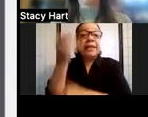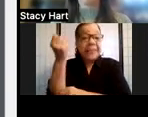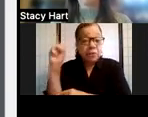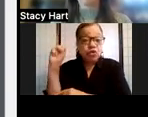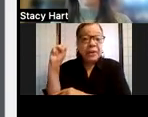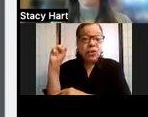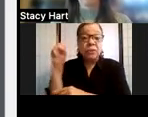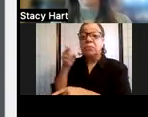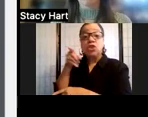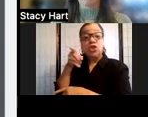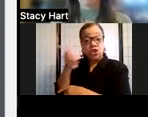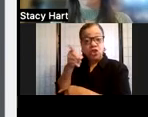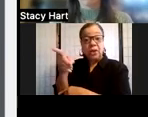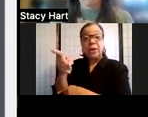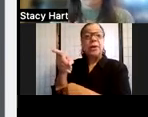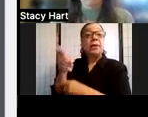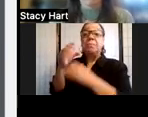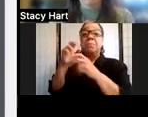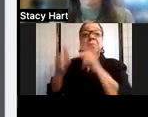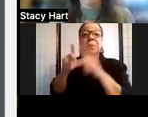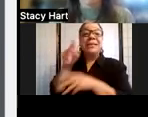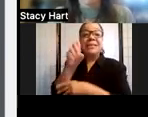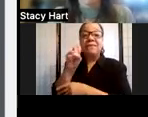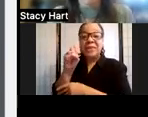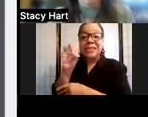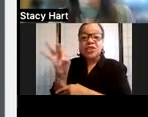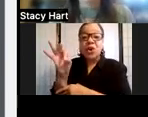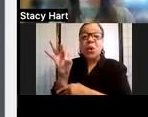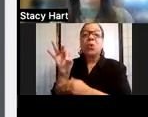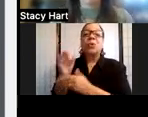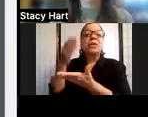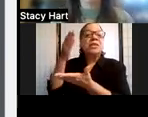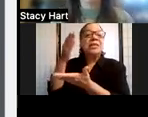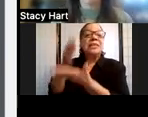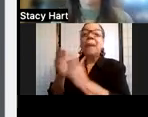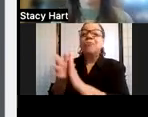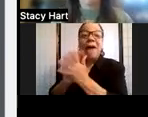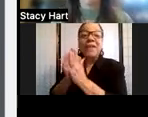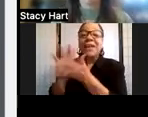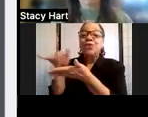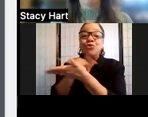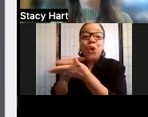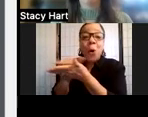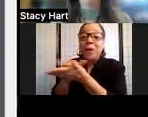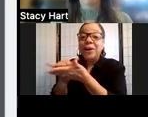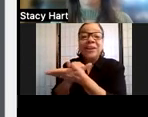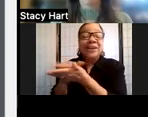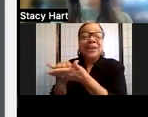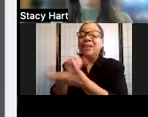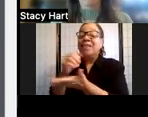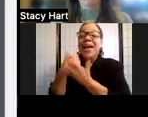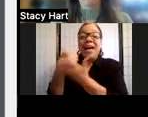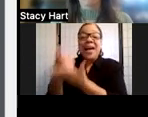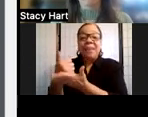She held sit-ins in San Francisco, stopped traffic in New York, held